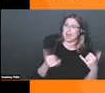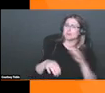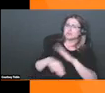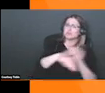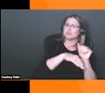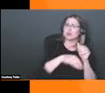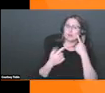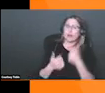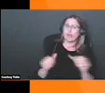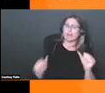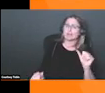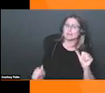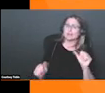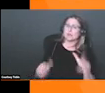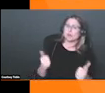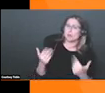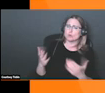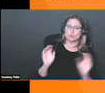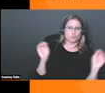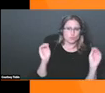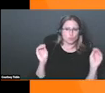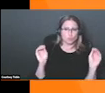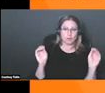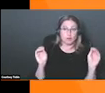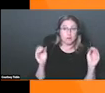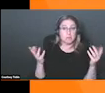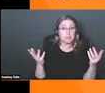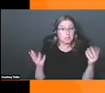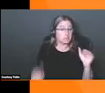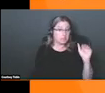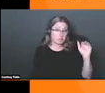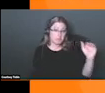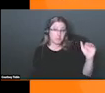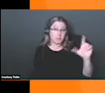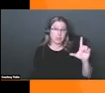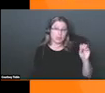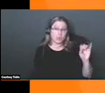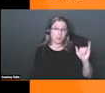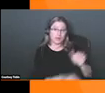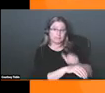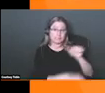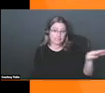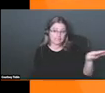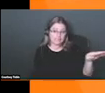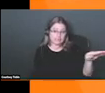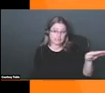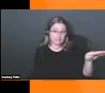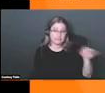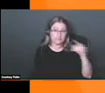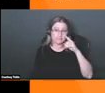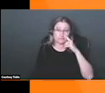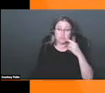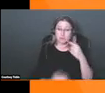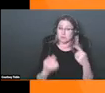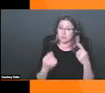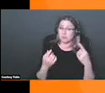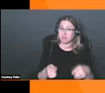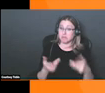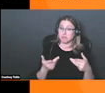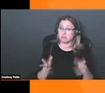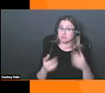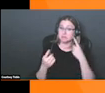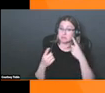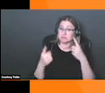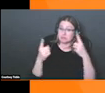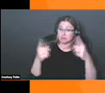not be accepting proposals, but maybe you can inquire anyways. And I've had some success with this, working with